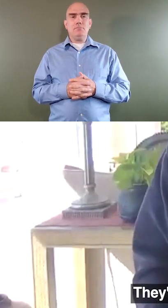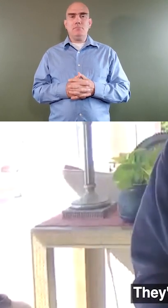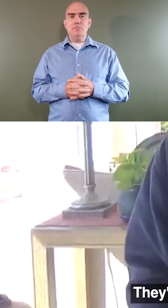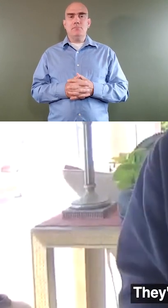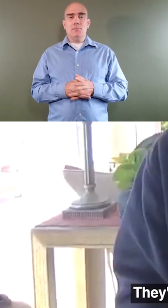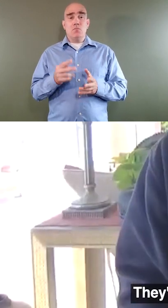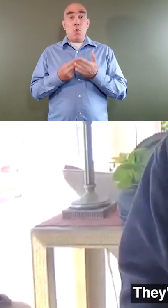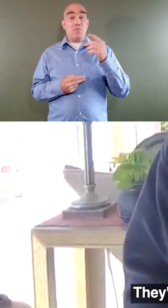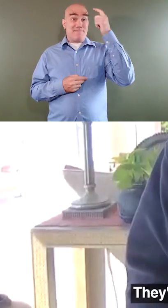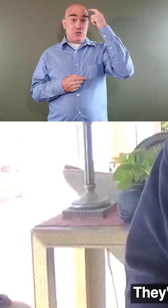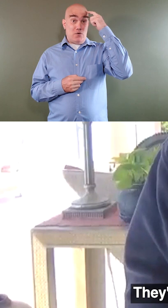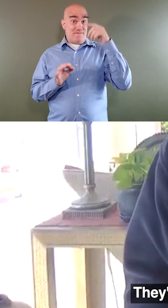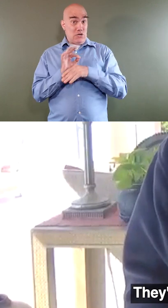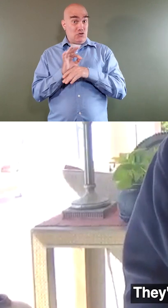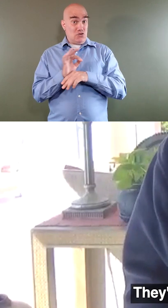They're both mental,